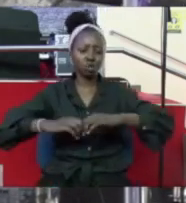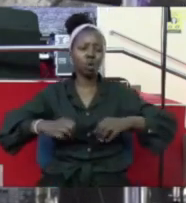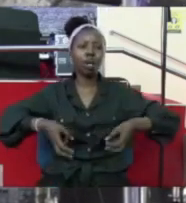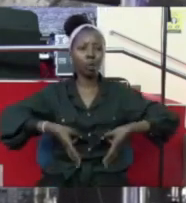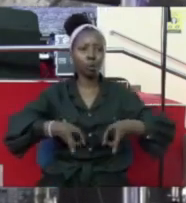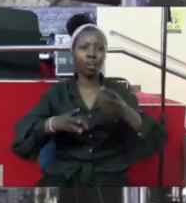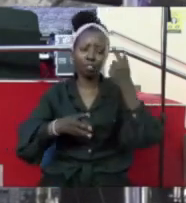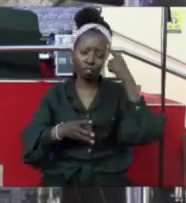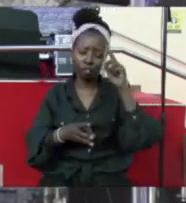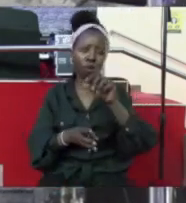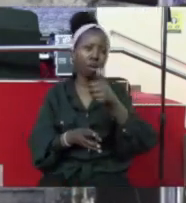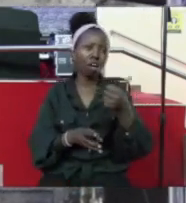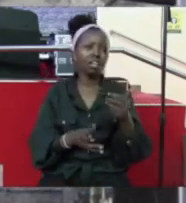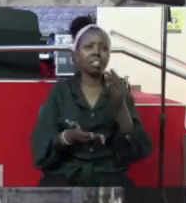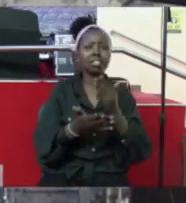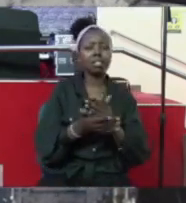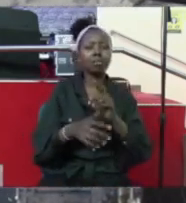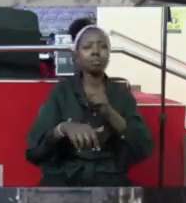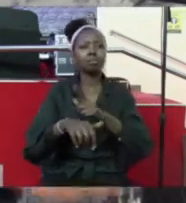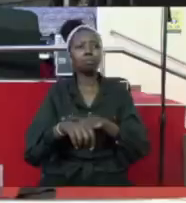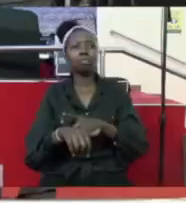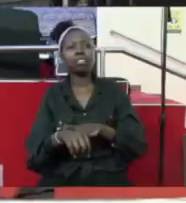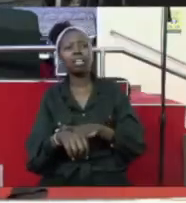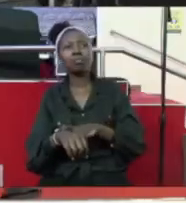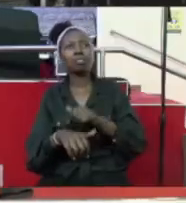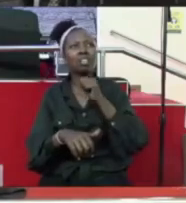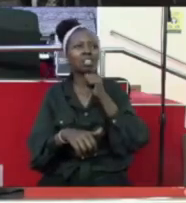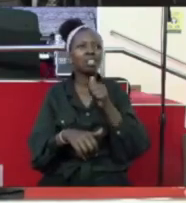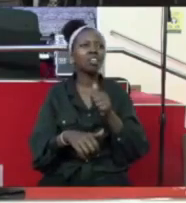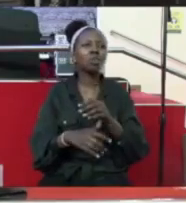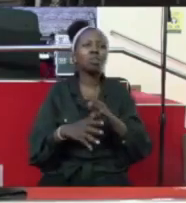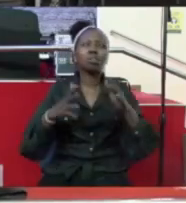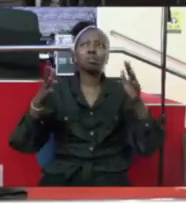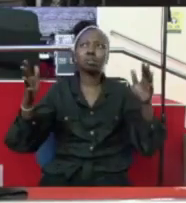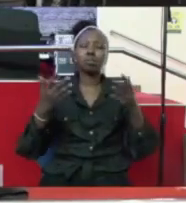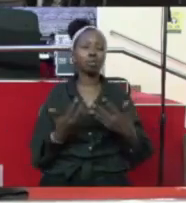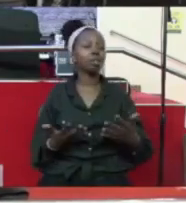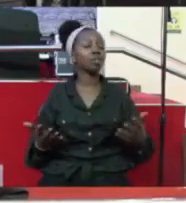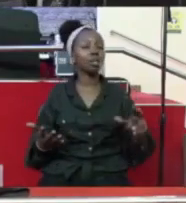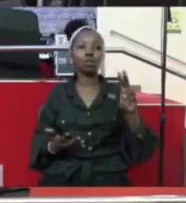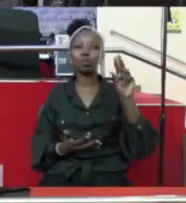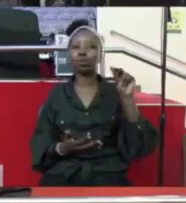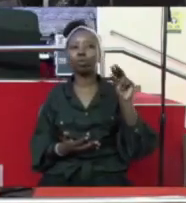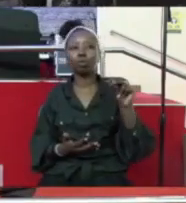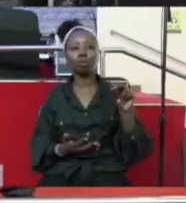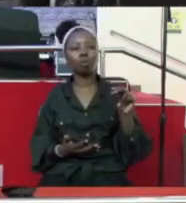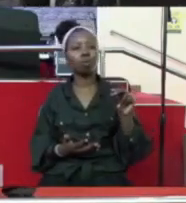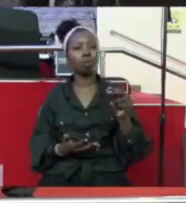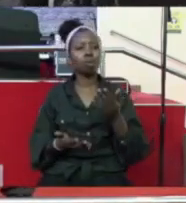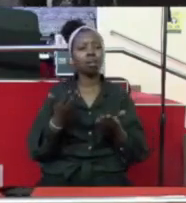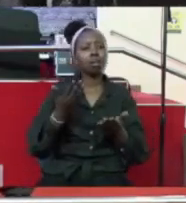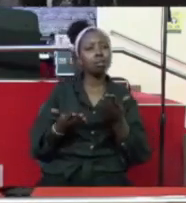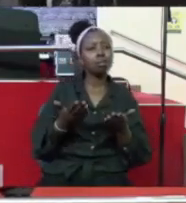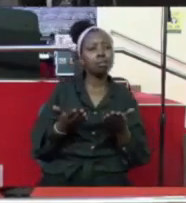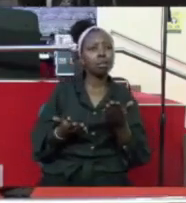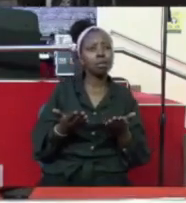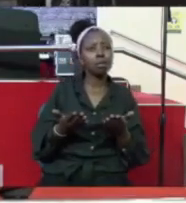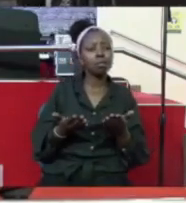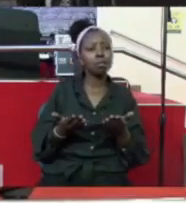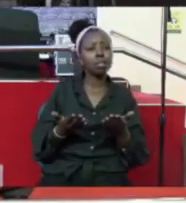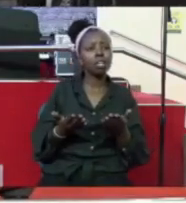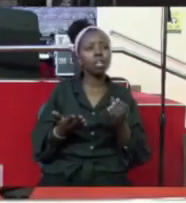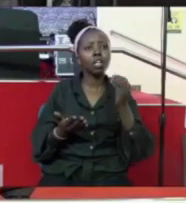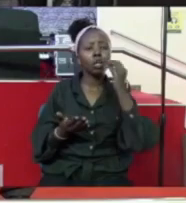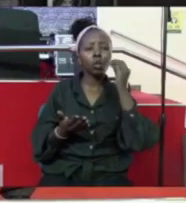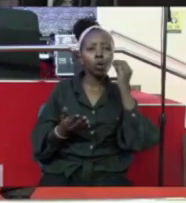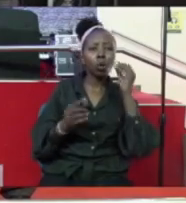daraja. And sometimes it does not take a lot of things. Na mara nyingi haigarimu jambo kubwa. Maybe in your cell group is